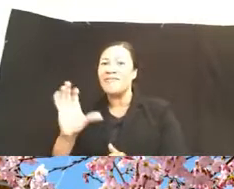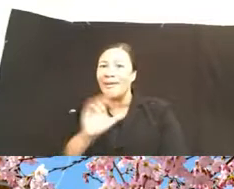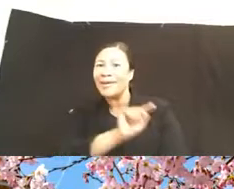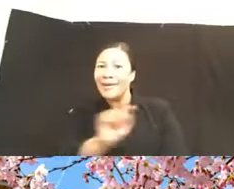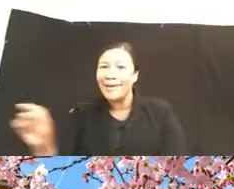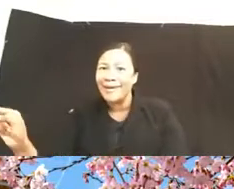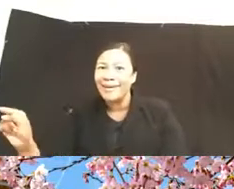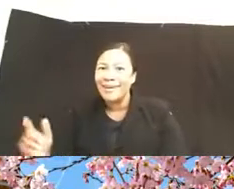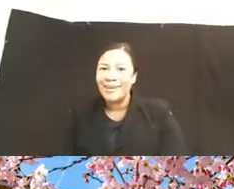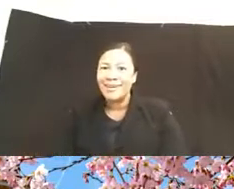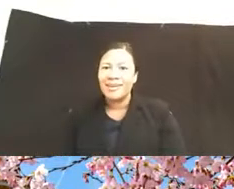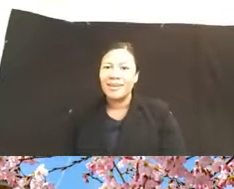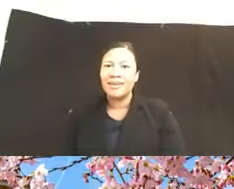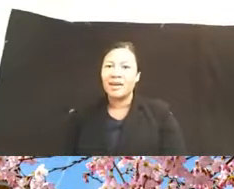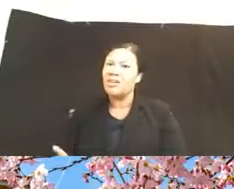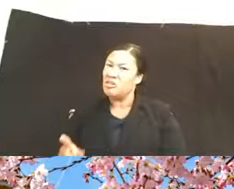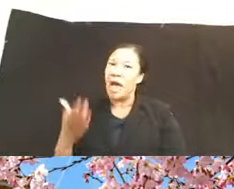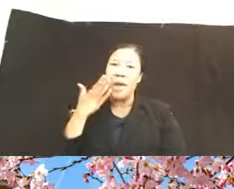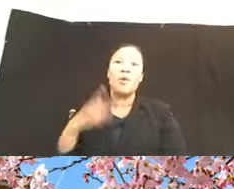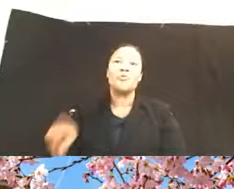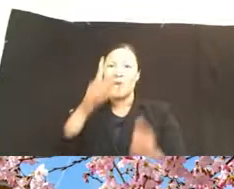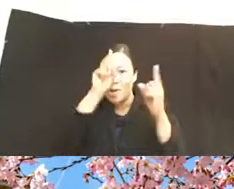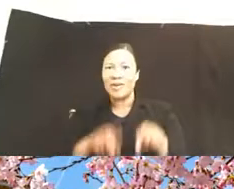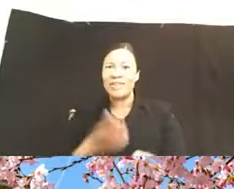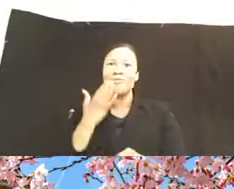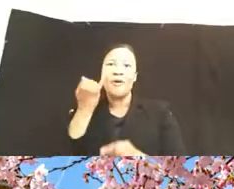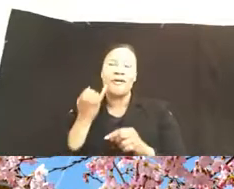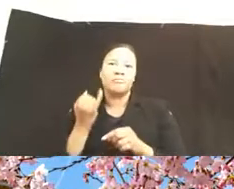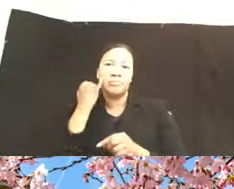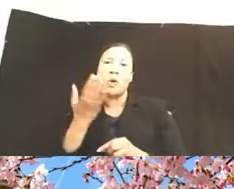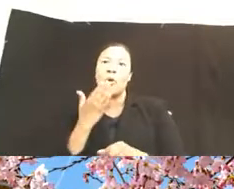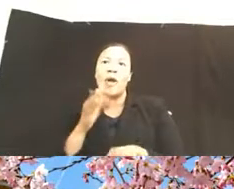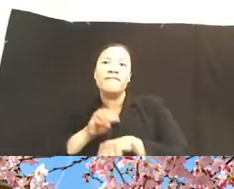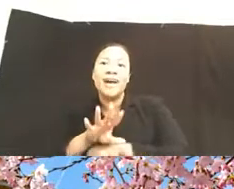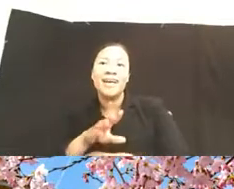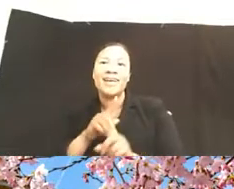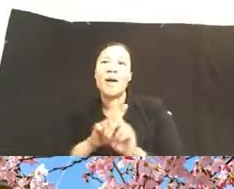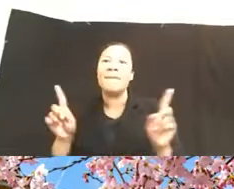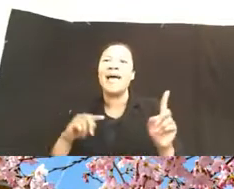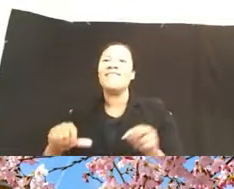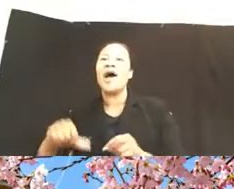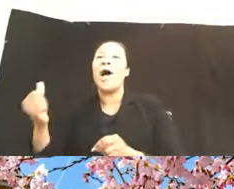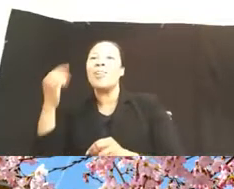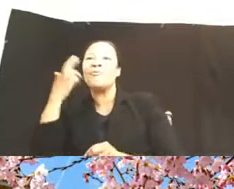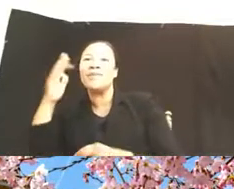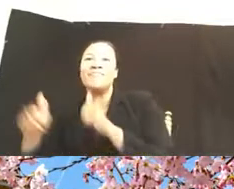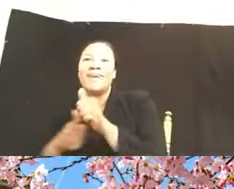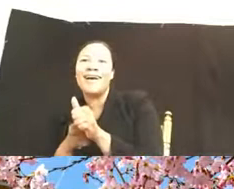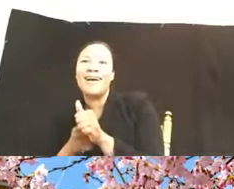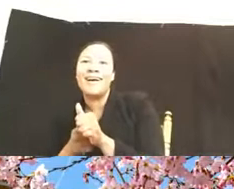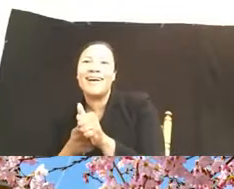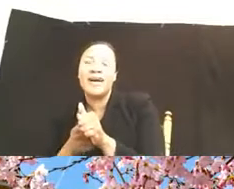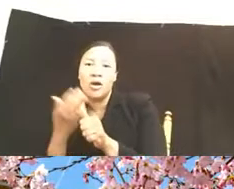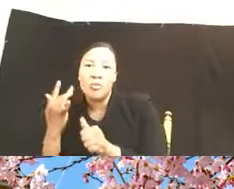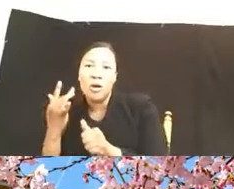with me, it's really good advice. But I also had an ulterior motive. I was going to preempt the question I knew